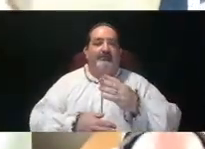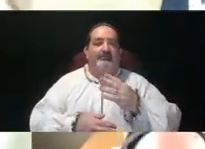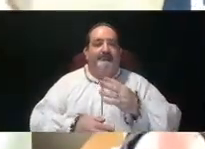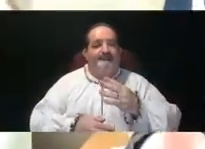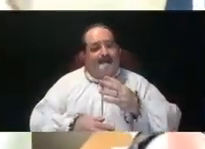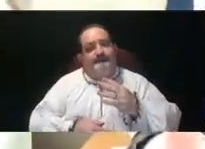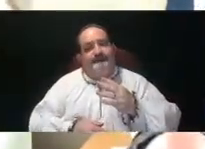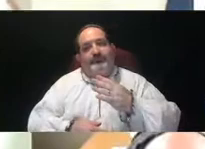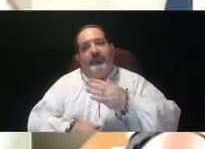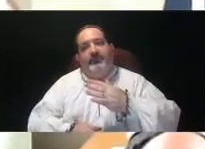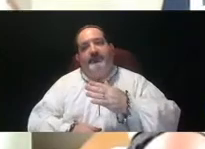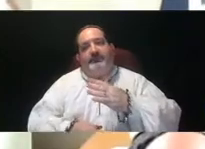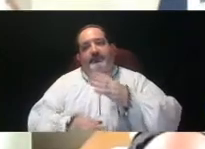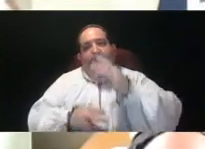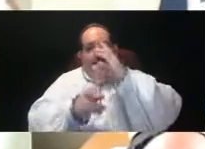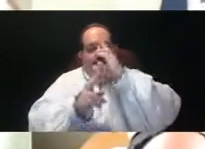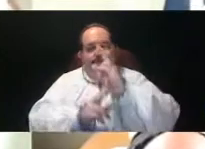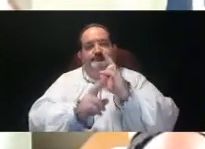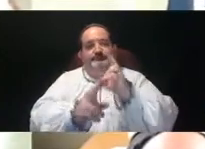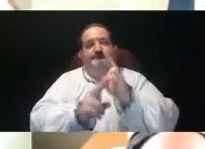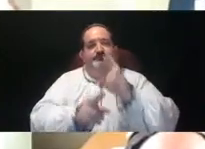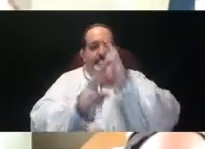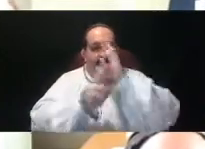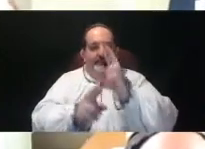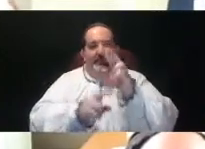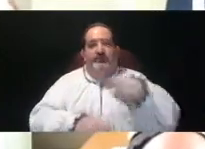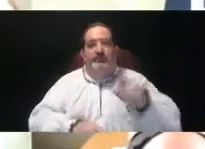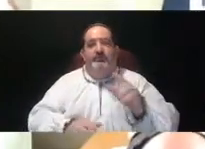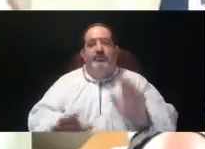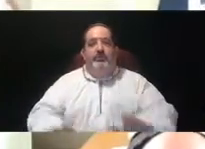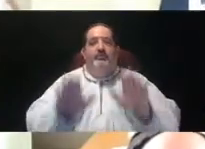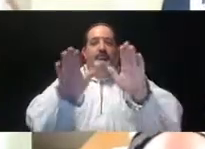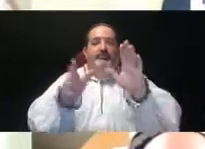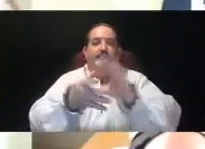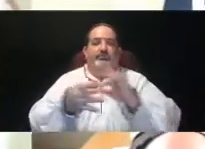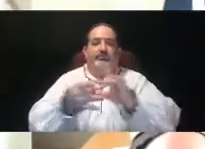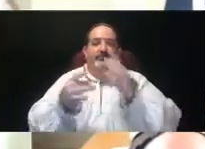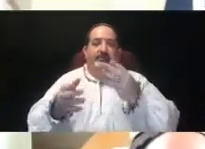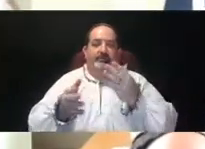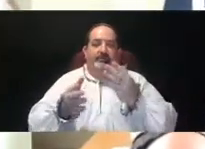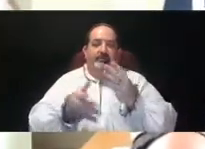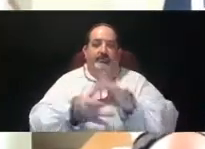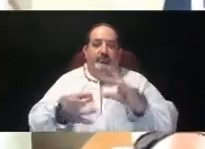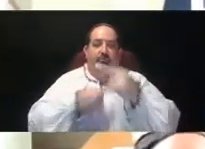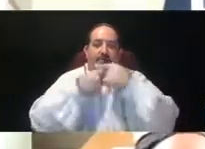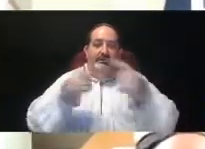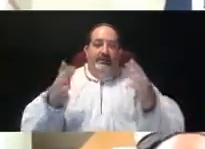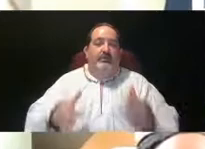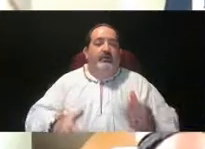and I want to encourage you to continue to do it. You are a great storyteller. Thank you very much.